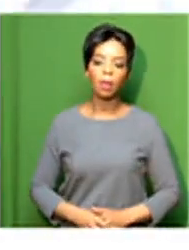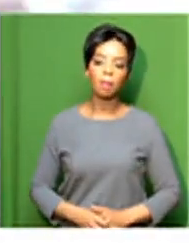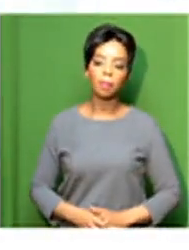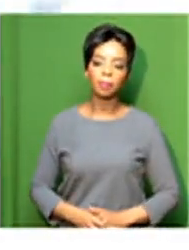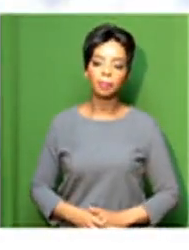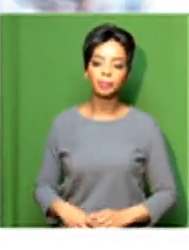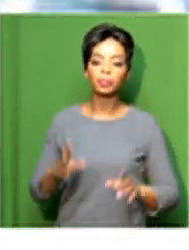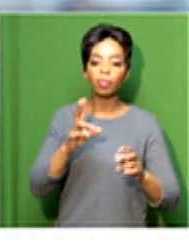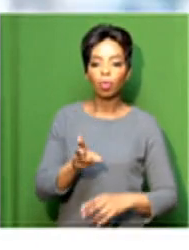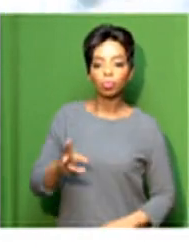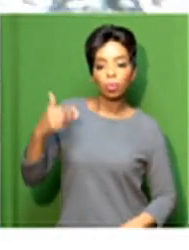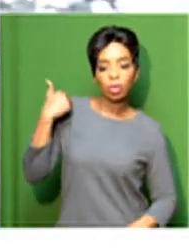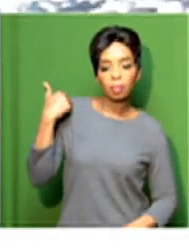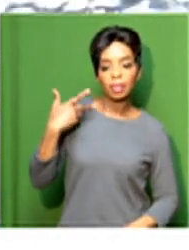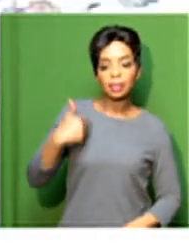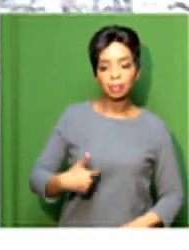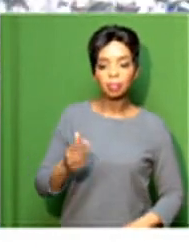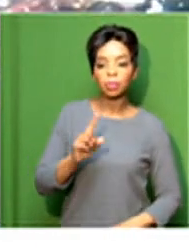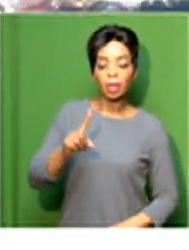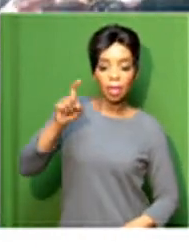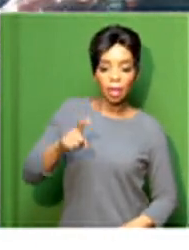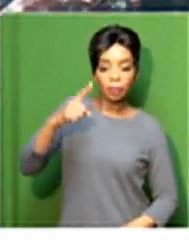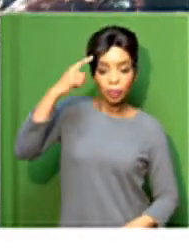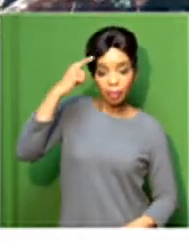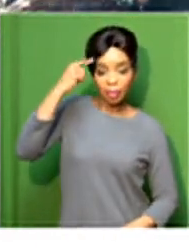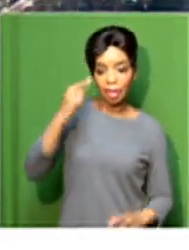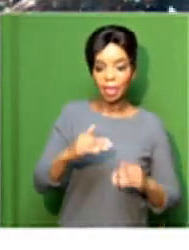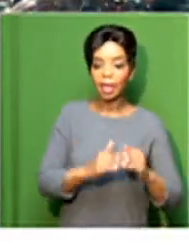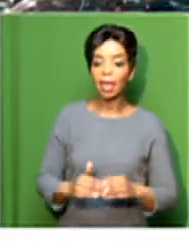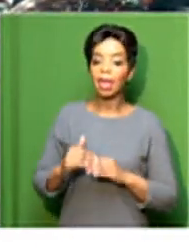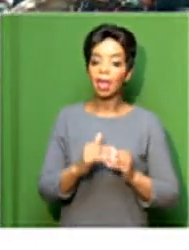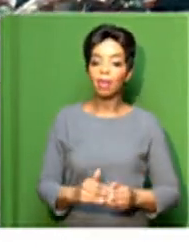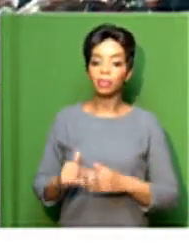And it reminded me that we need to think very carefully of the world that we're leaving for our children.